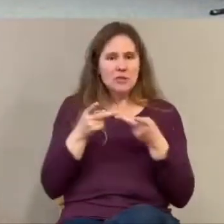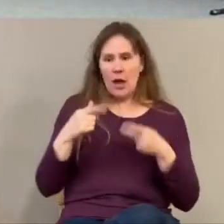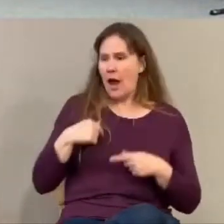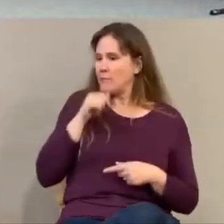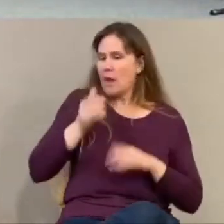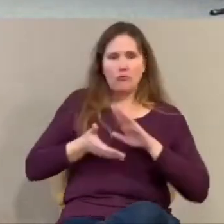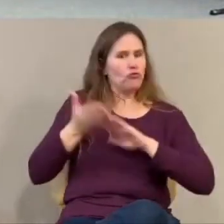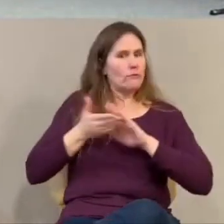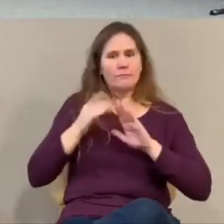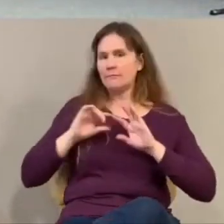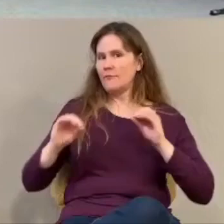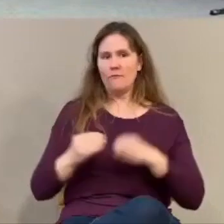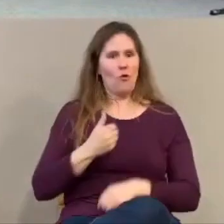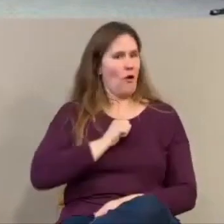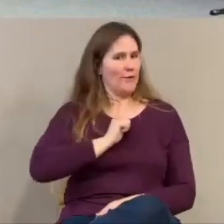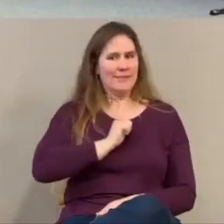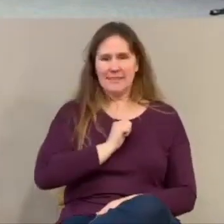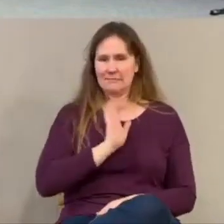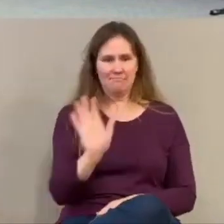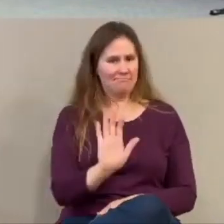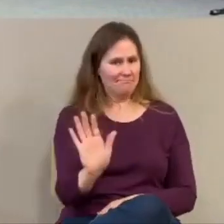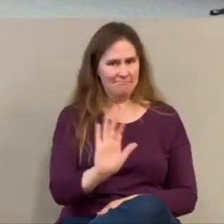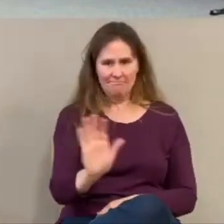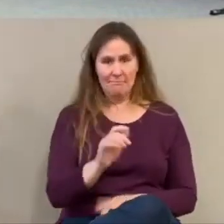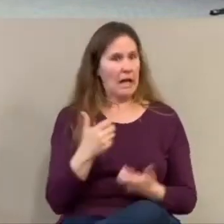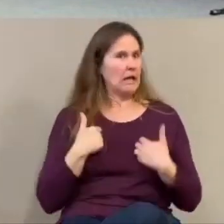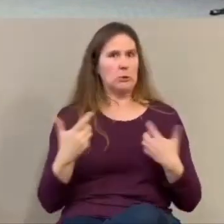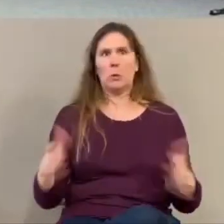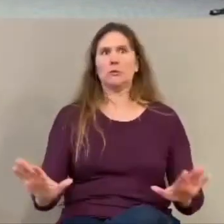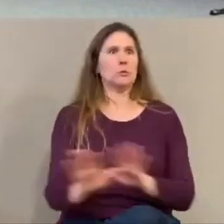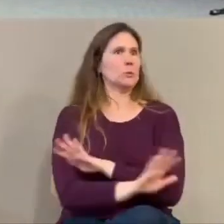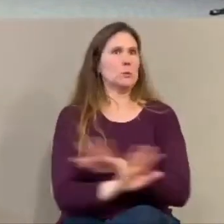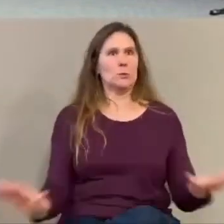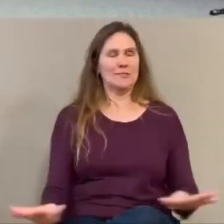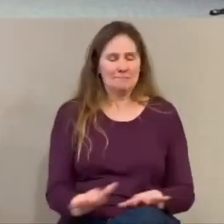running for office. Don't want to.